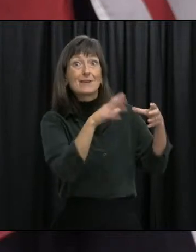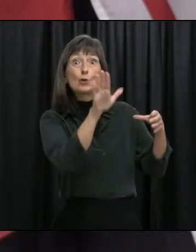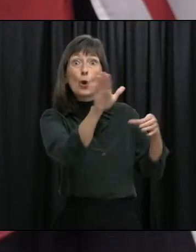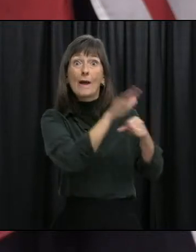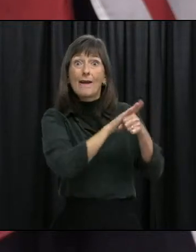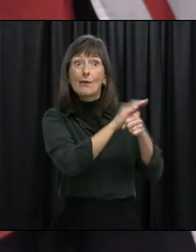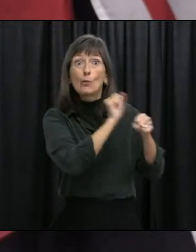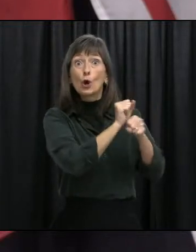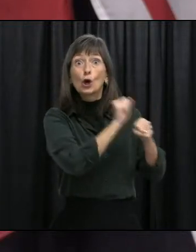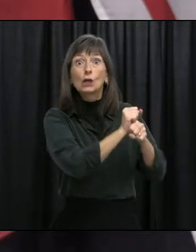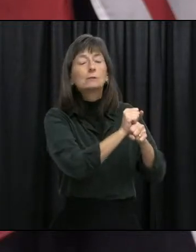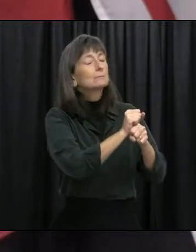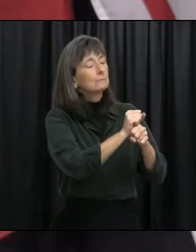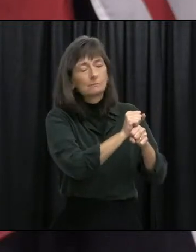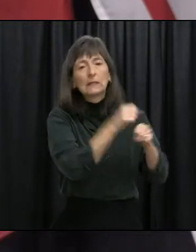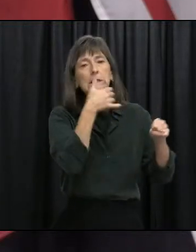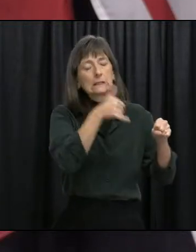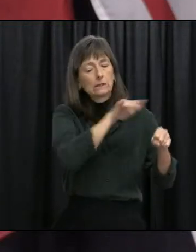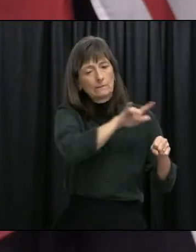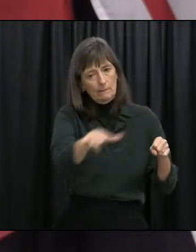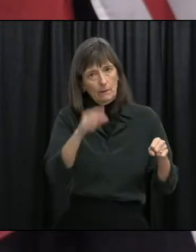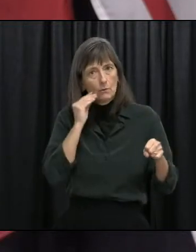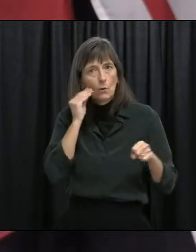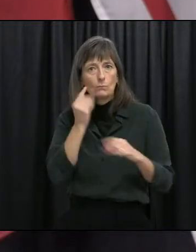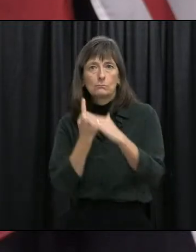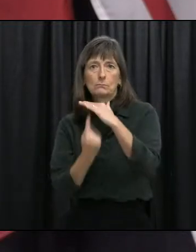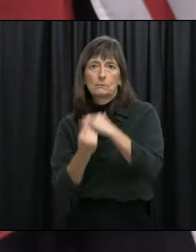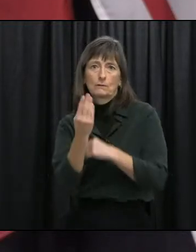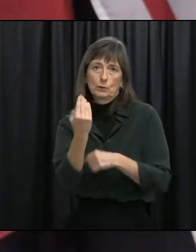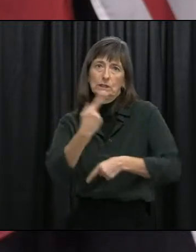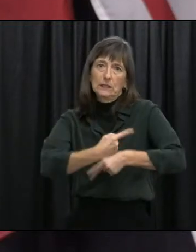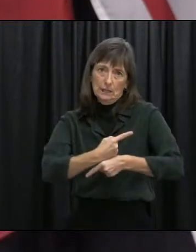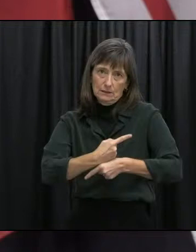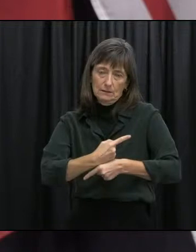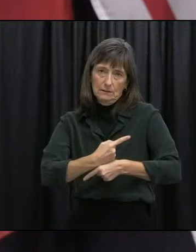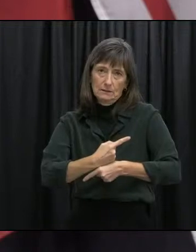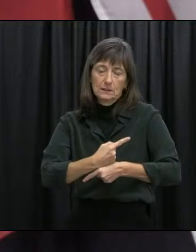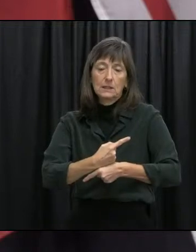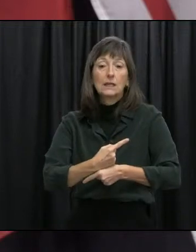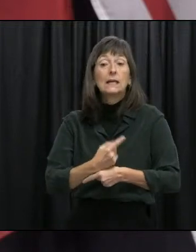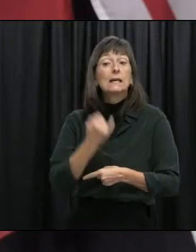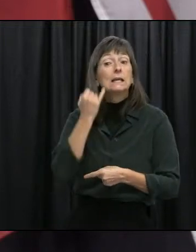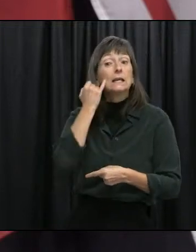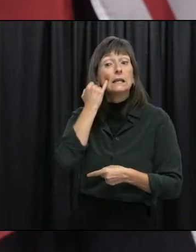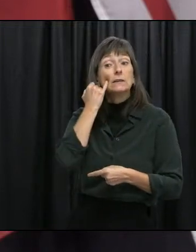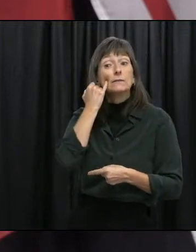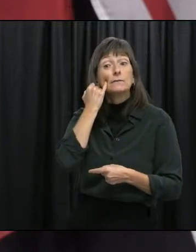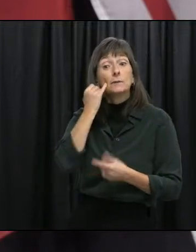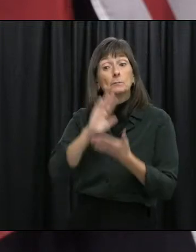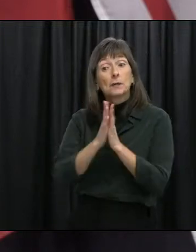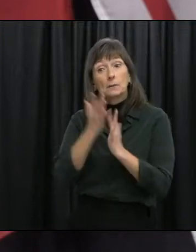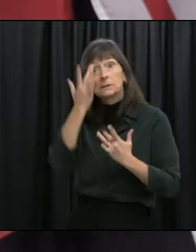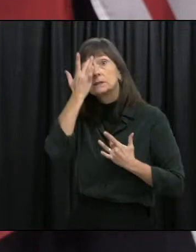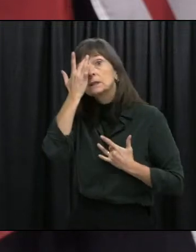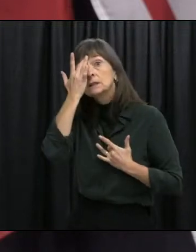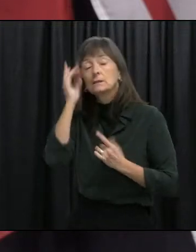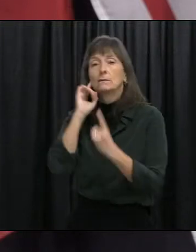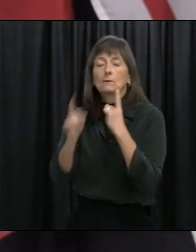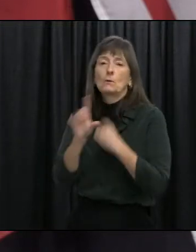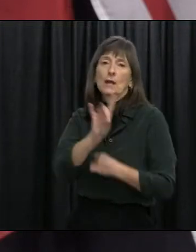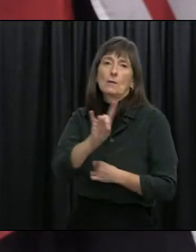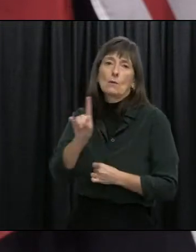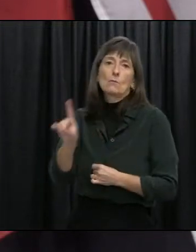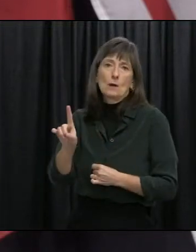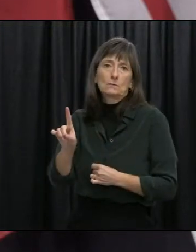self-isolation unless they develop symptoms, in which case they should call 811 and seek guidance and, if necessary,